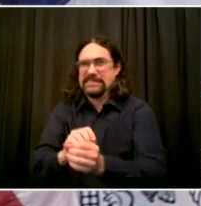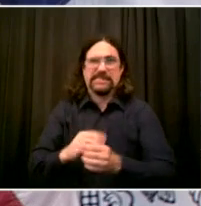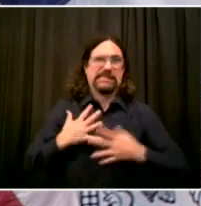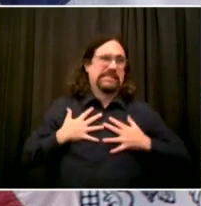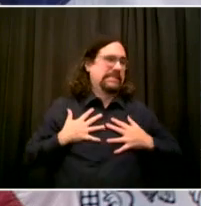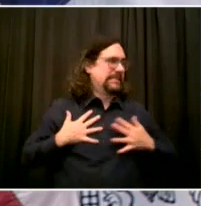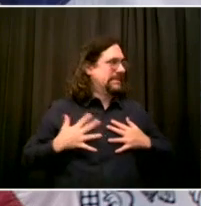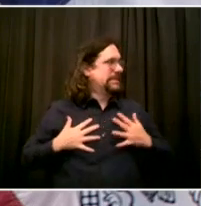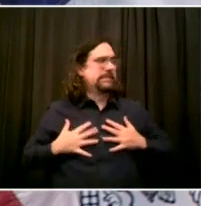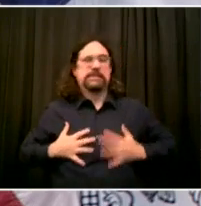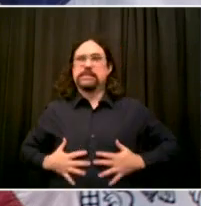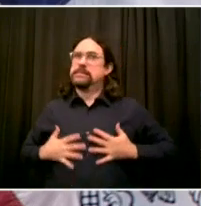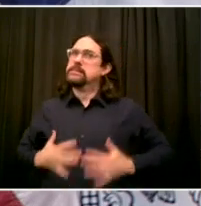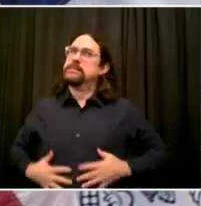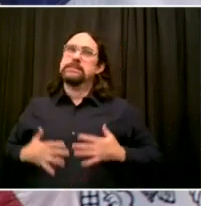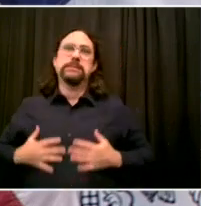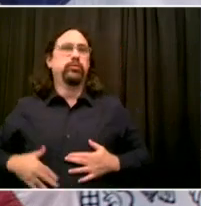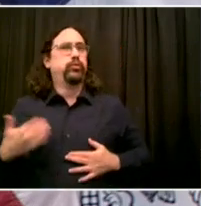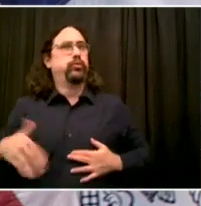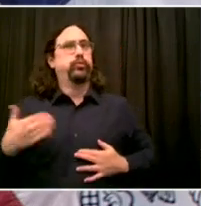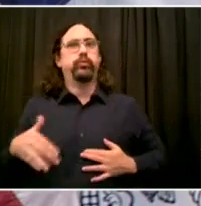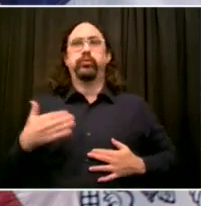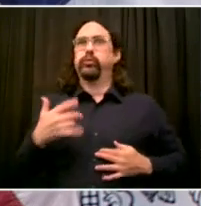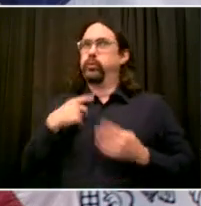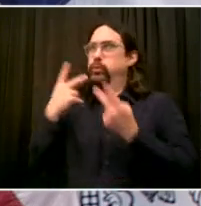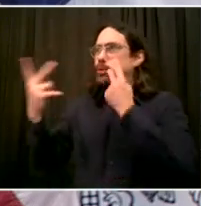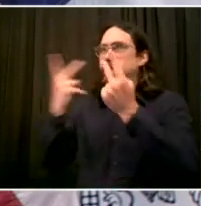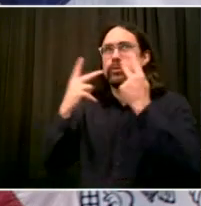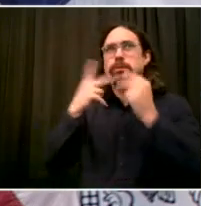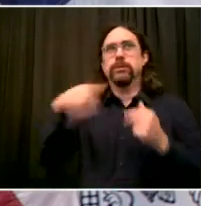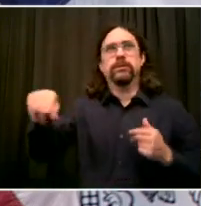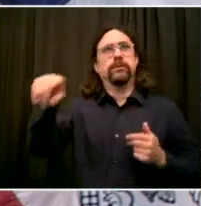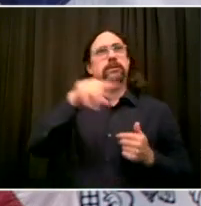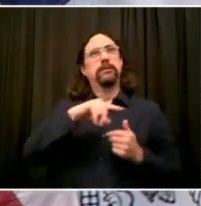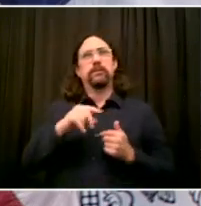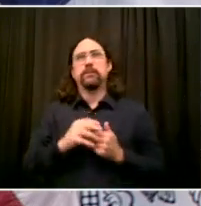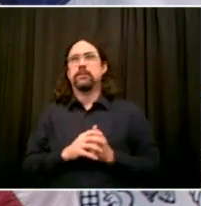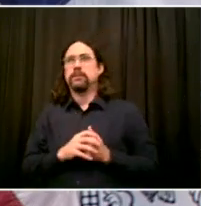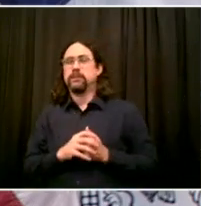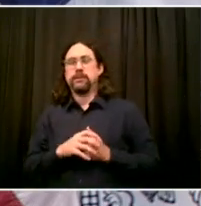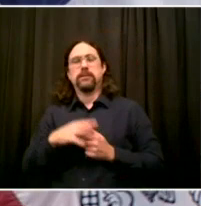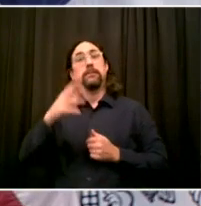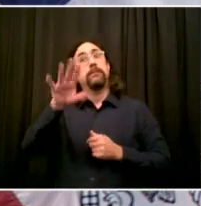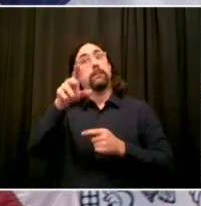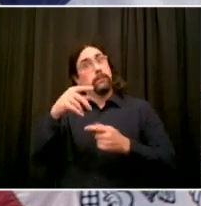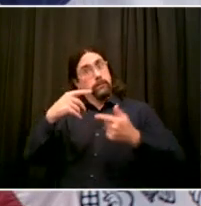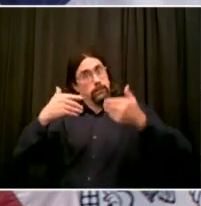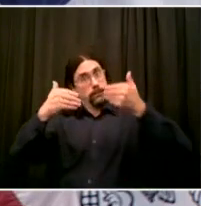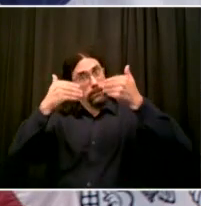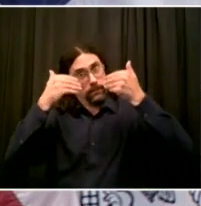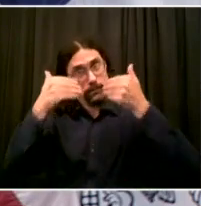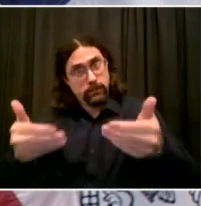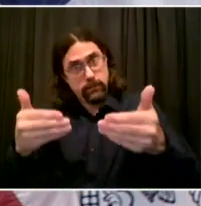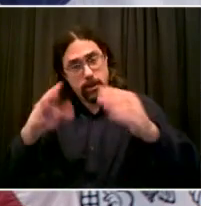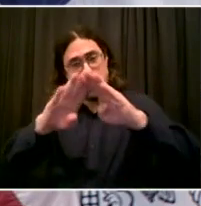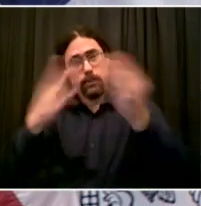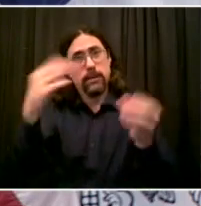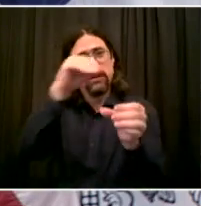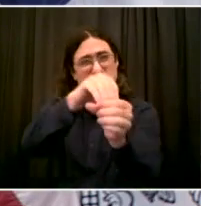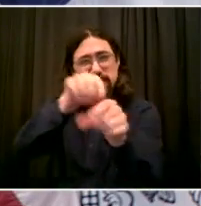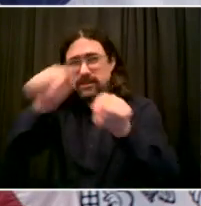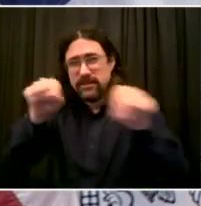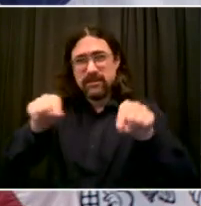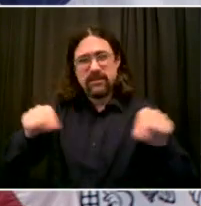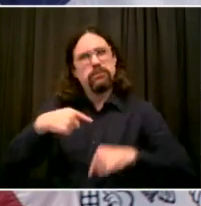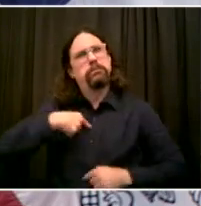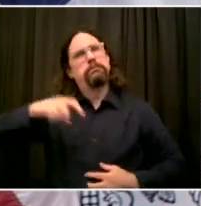and with really distinct rules about how many people can participate and what precautions. And there can't be a slippery slope there, because as